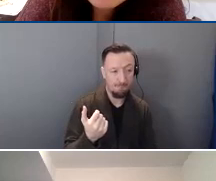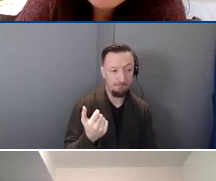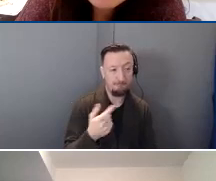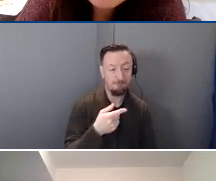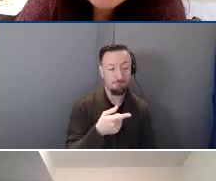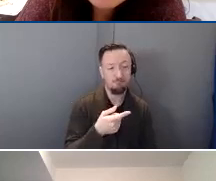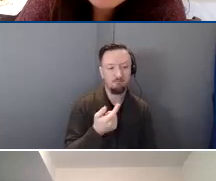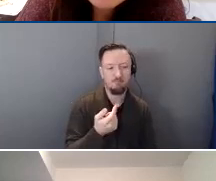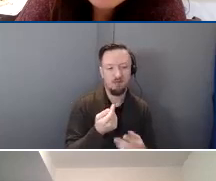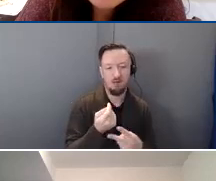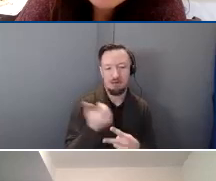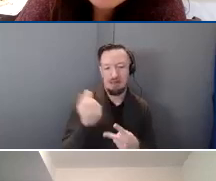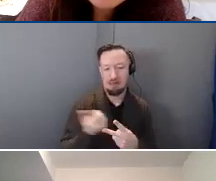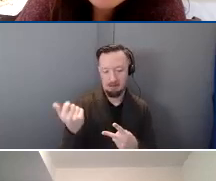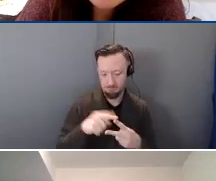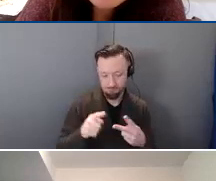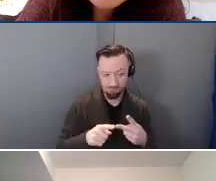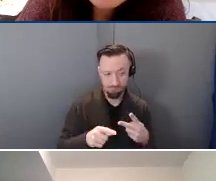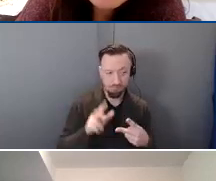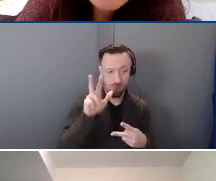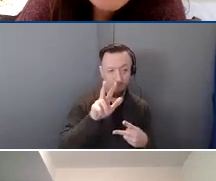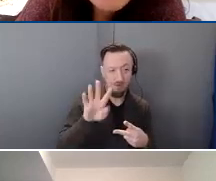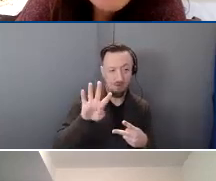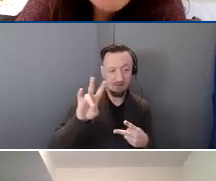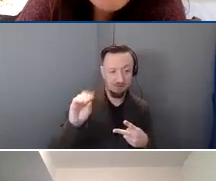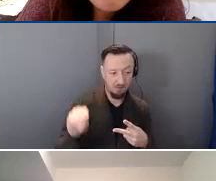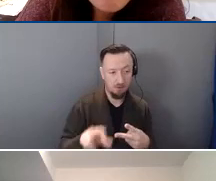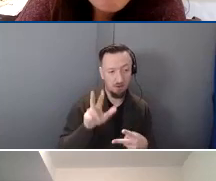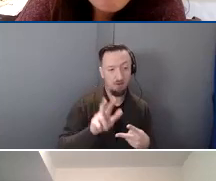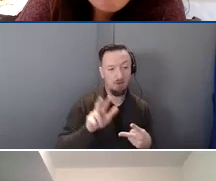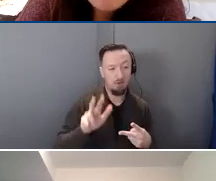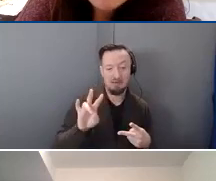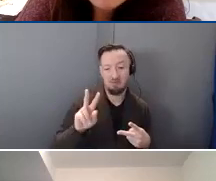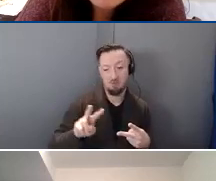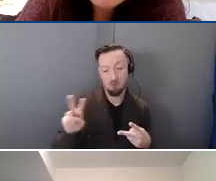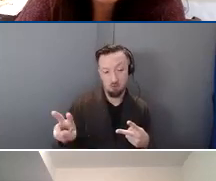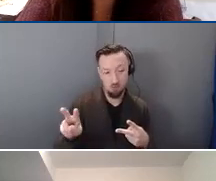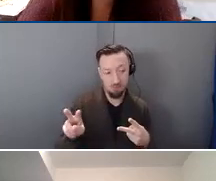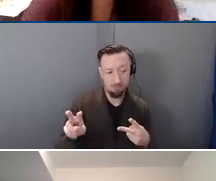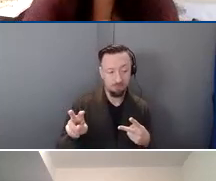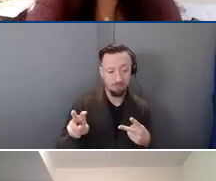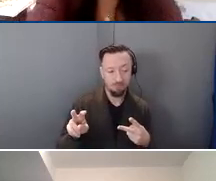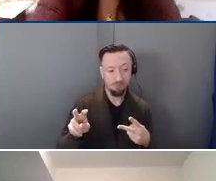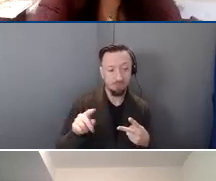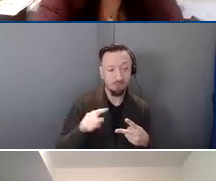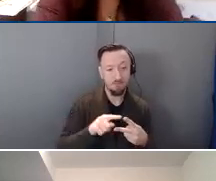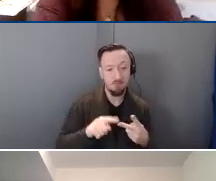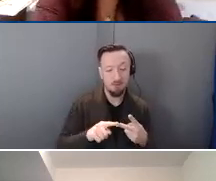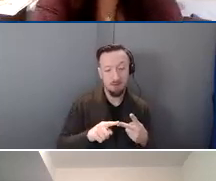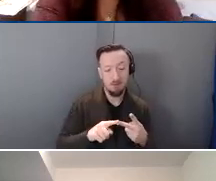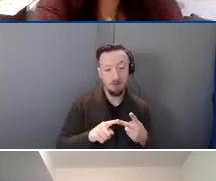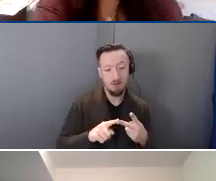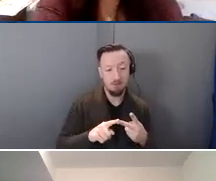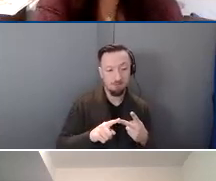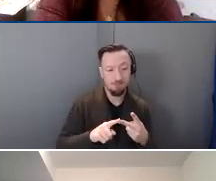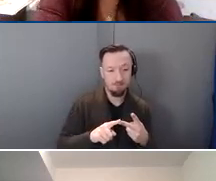So starting with our deleted codes, the 33470 and 33722. These codes were pretty